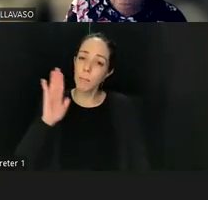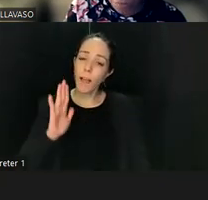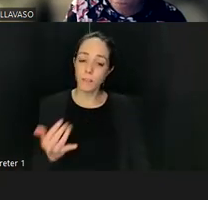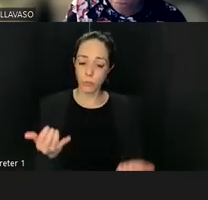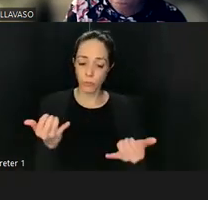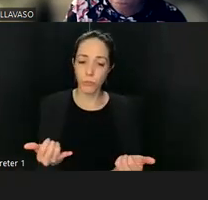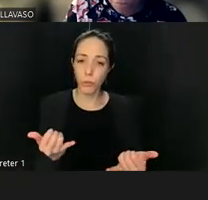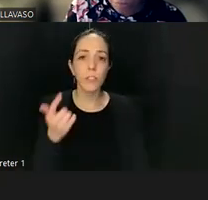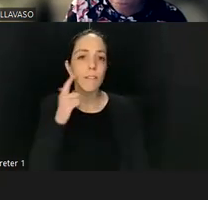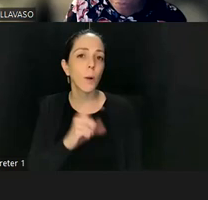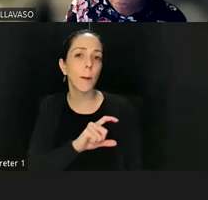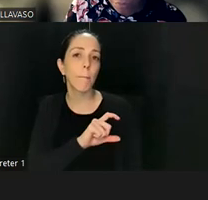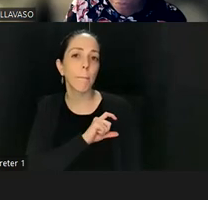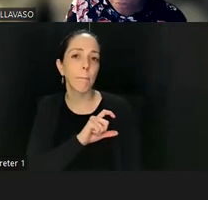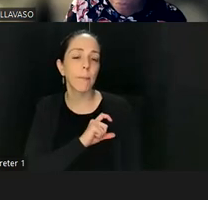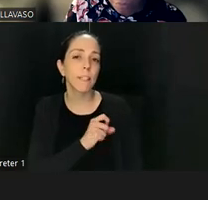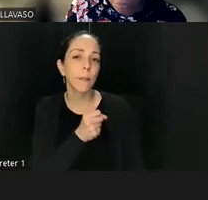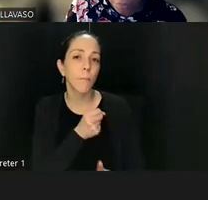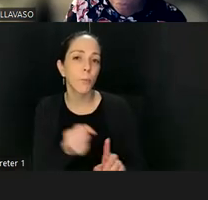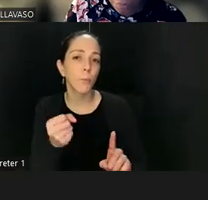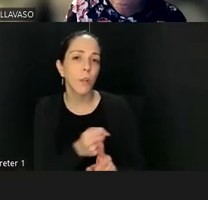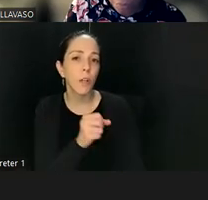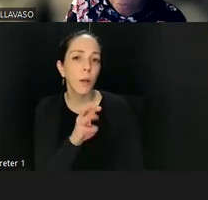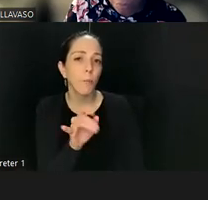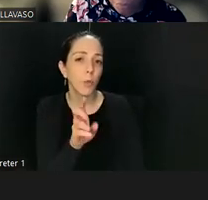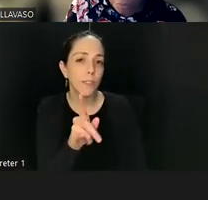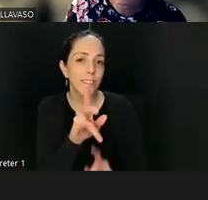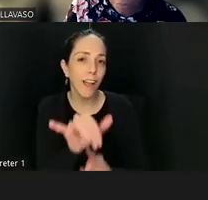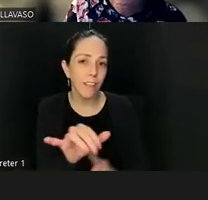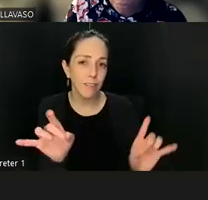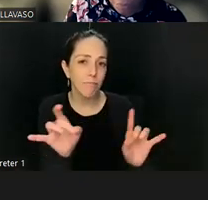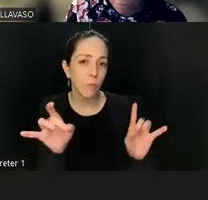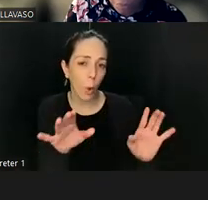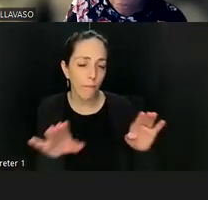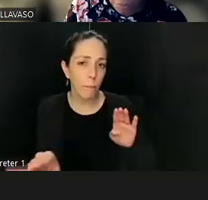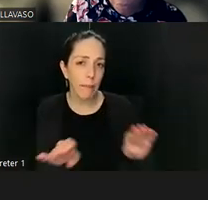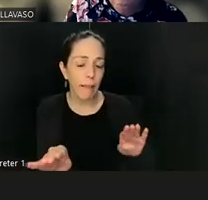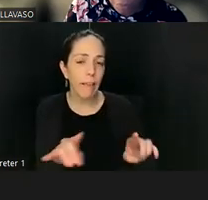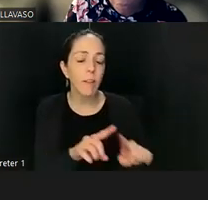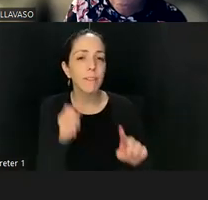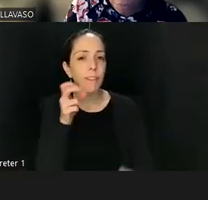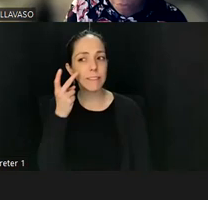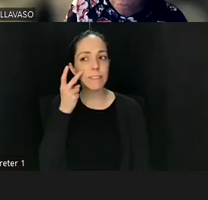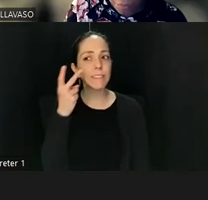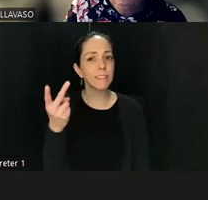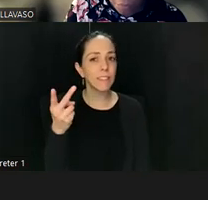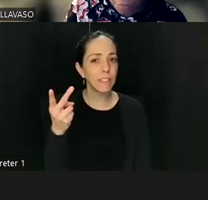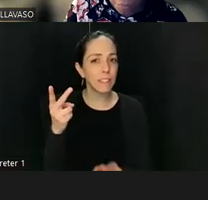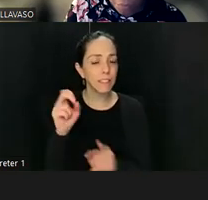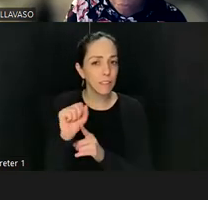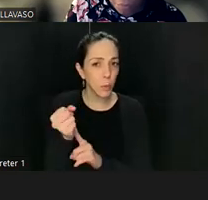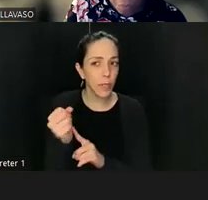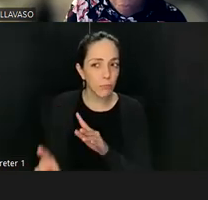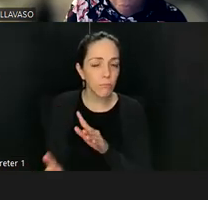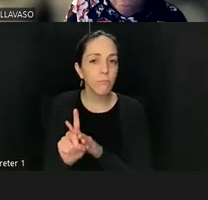but they're not hearing the cases that they are involved in as lawyers in front of the board? It sort of seems like if one of those cases came forward, they